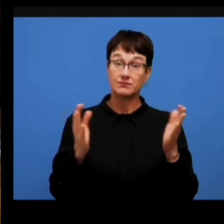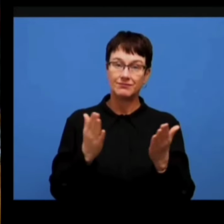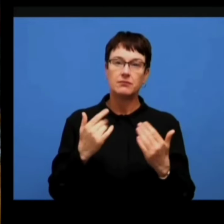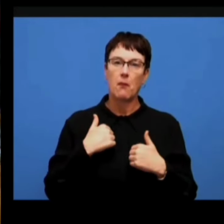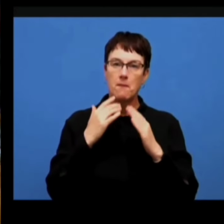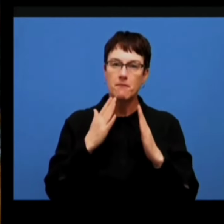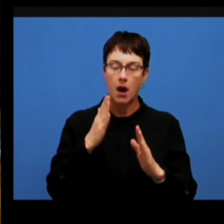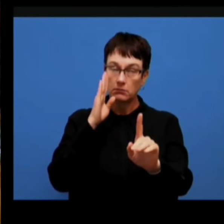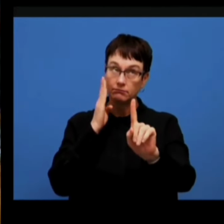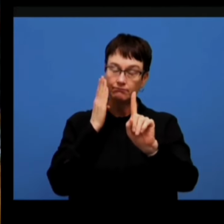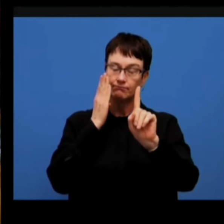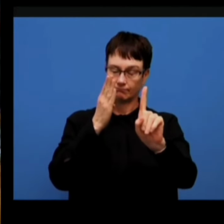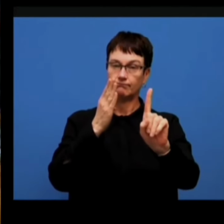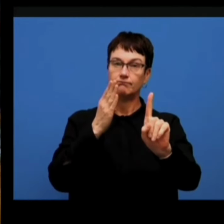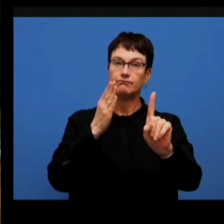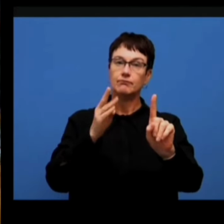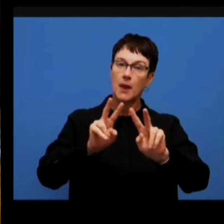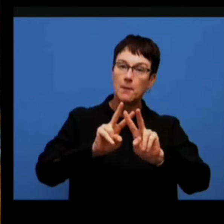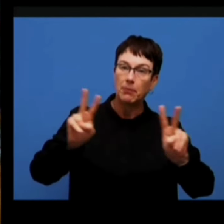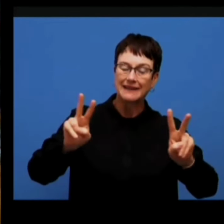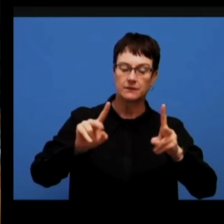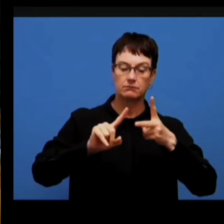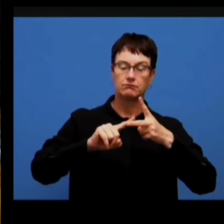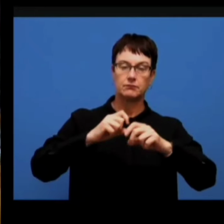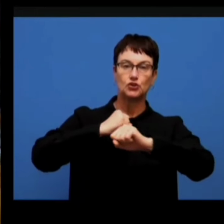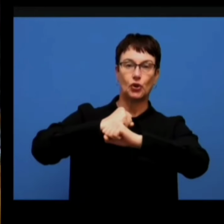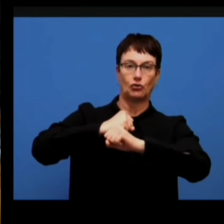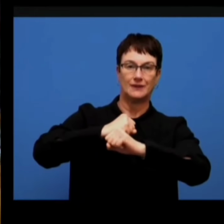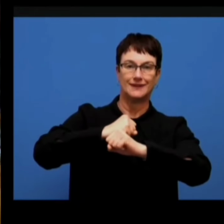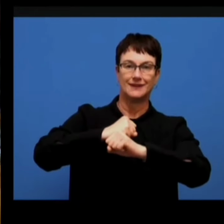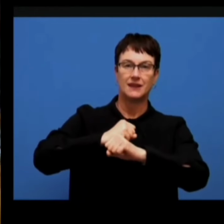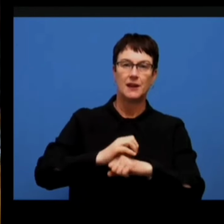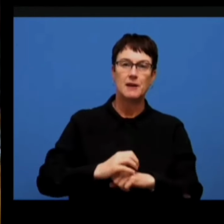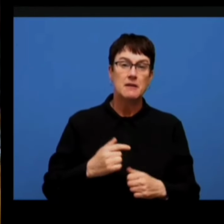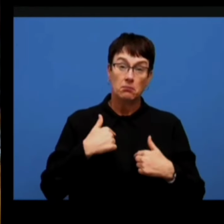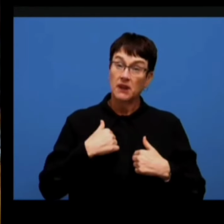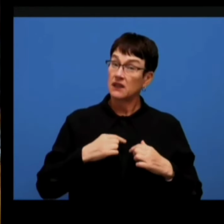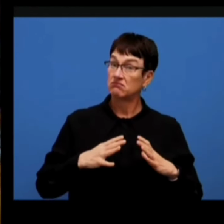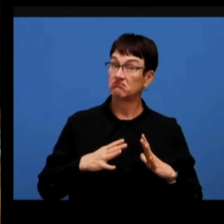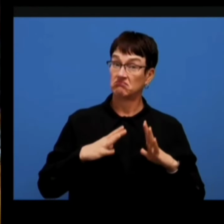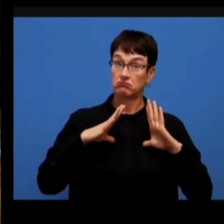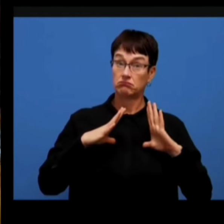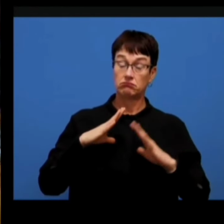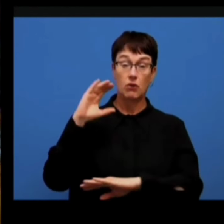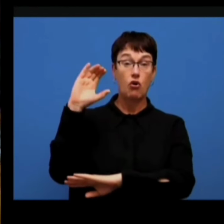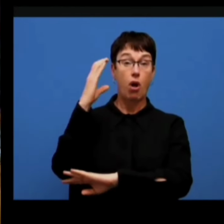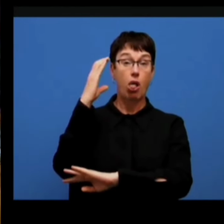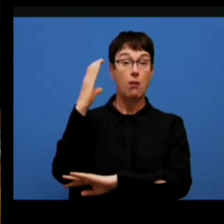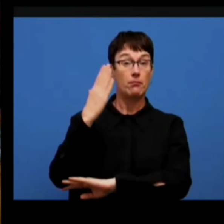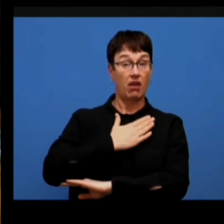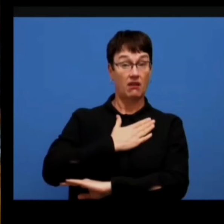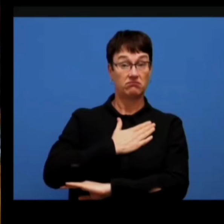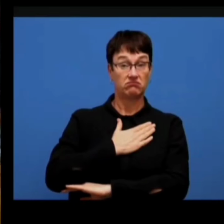particularly the participation of women, youth, and indigenous communities.